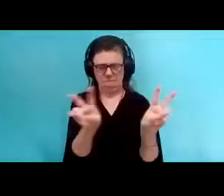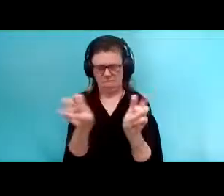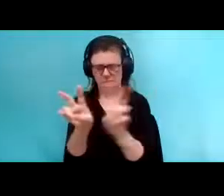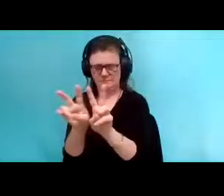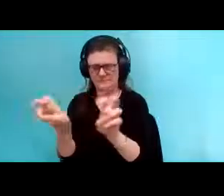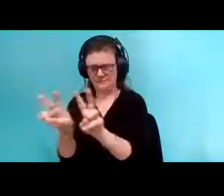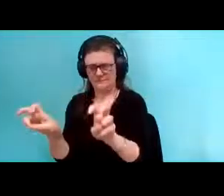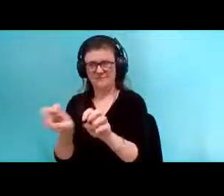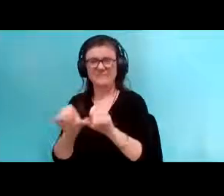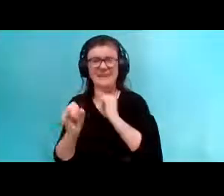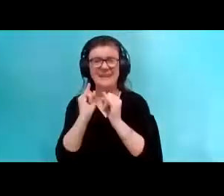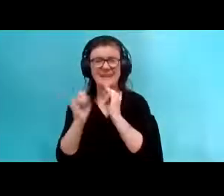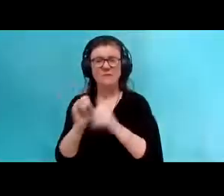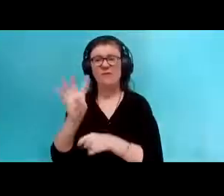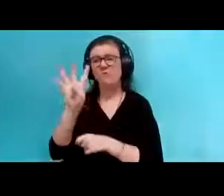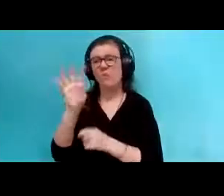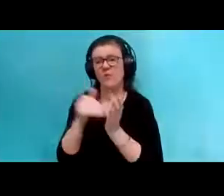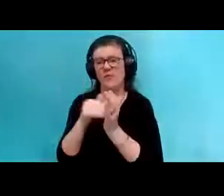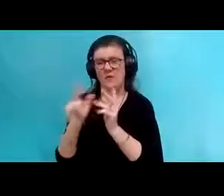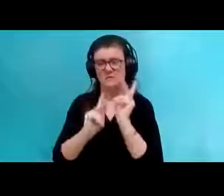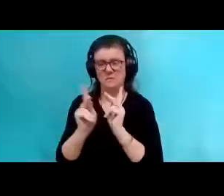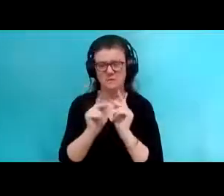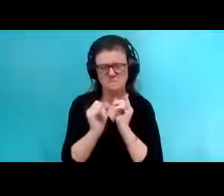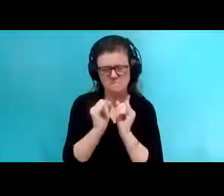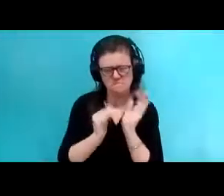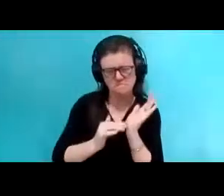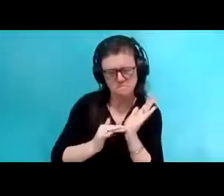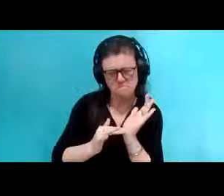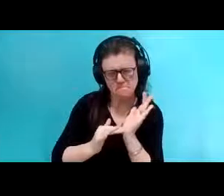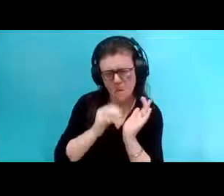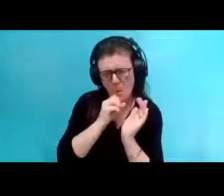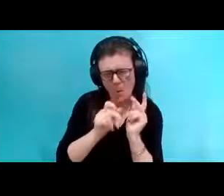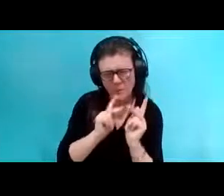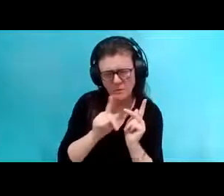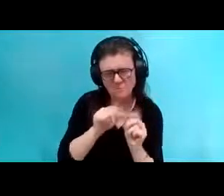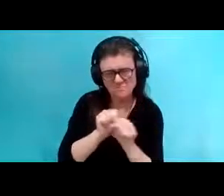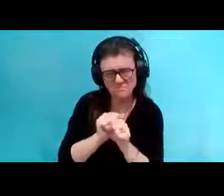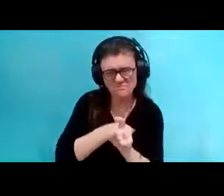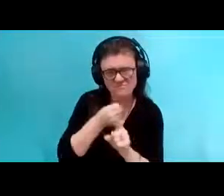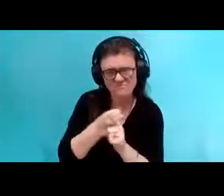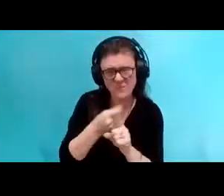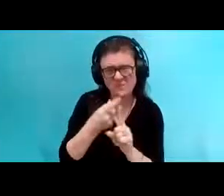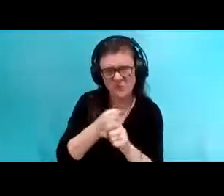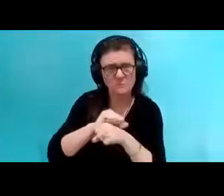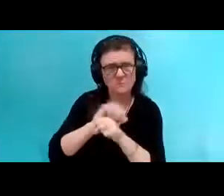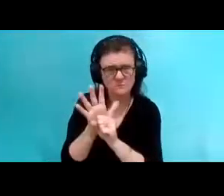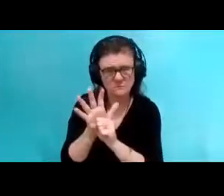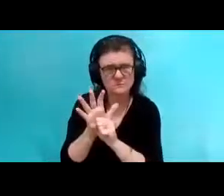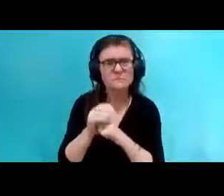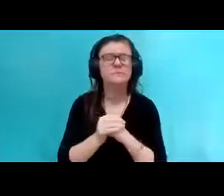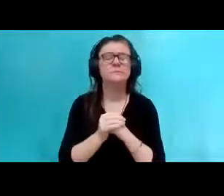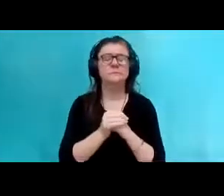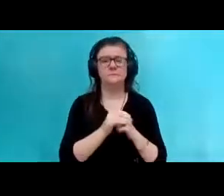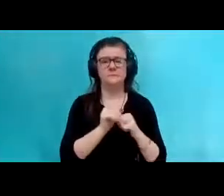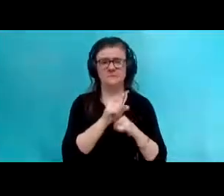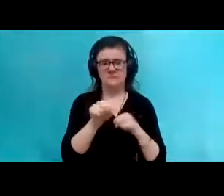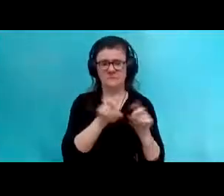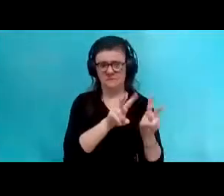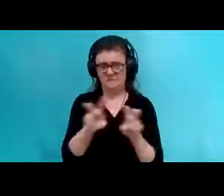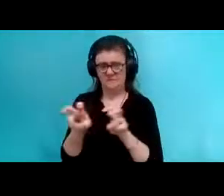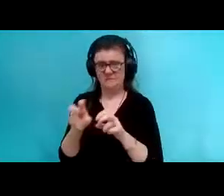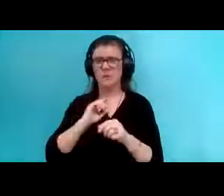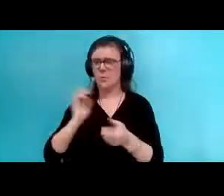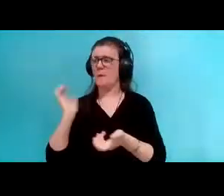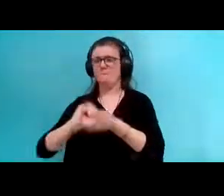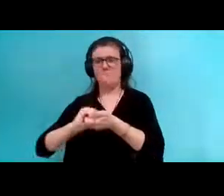interviewed more than 4,000 older people to better understand how older people's needs were impacted by the pandemic. These assessments were frequently conducted by partner